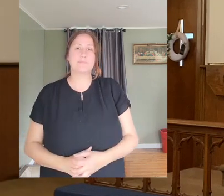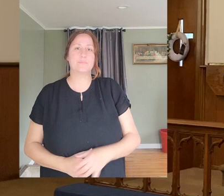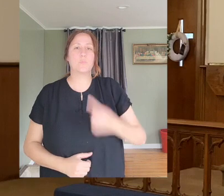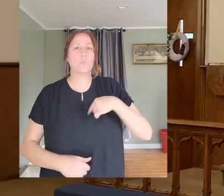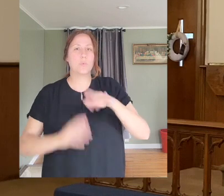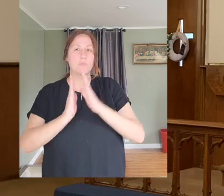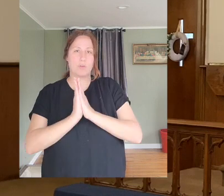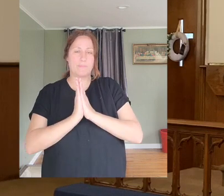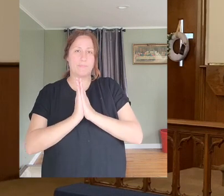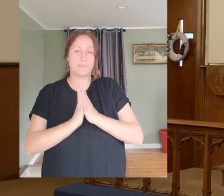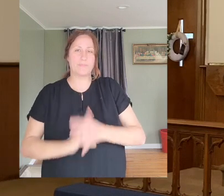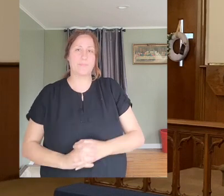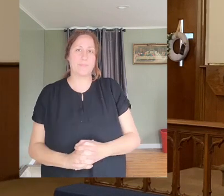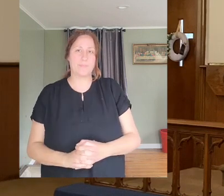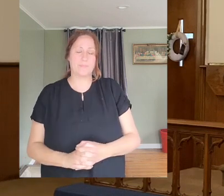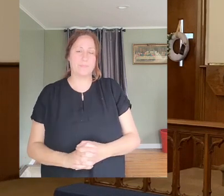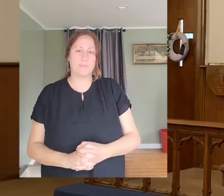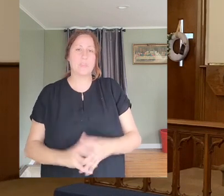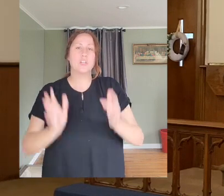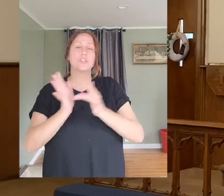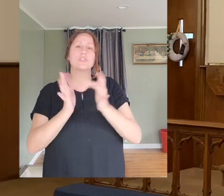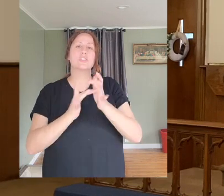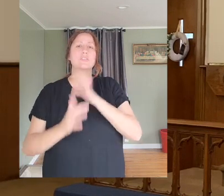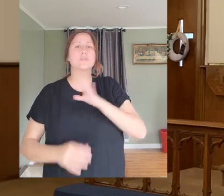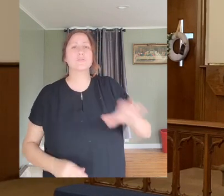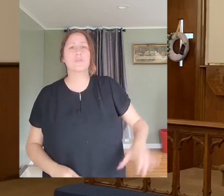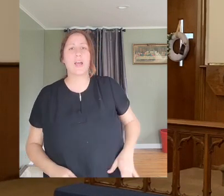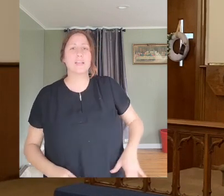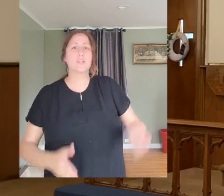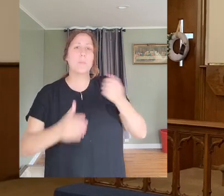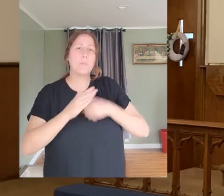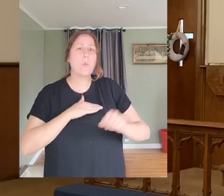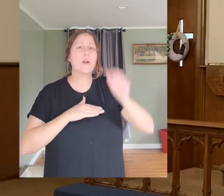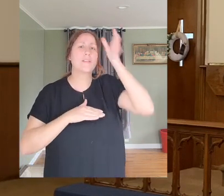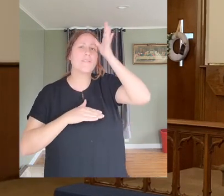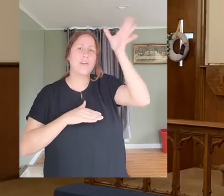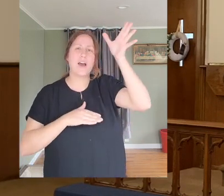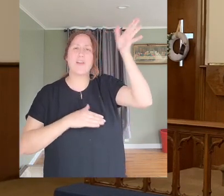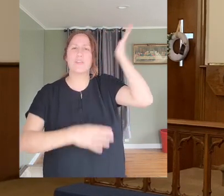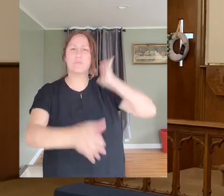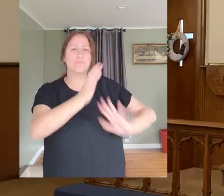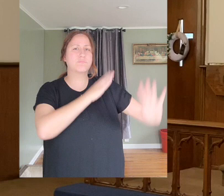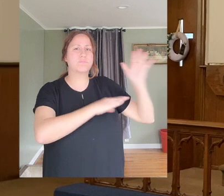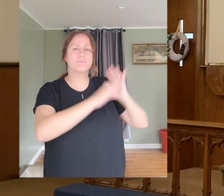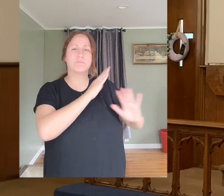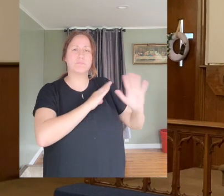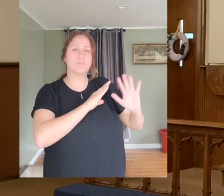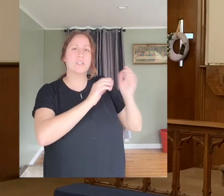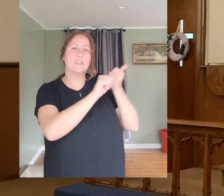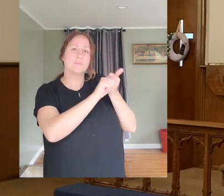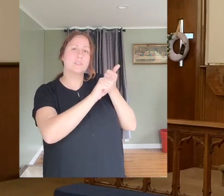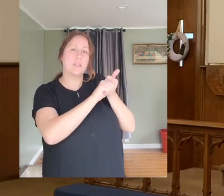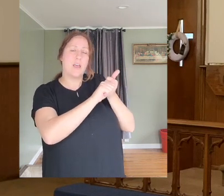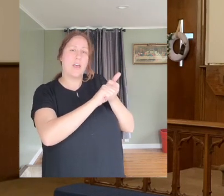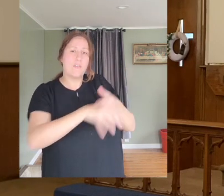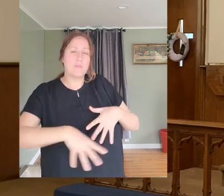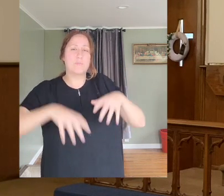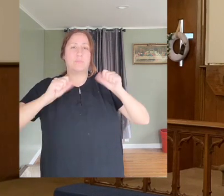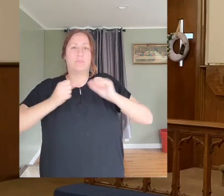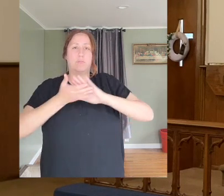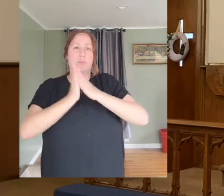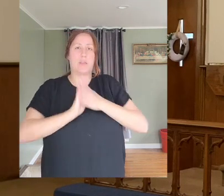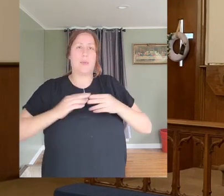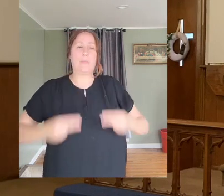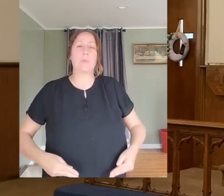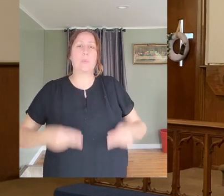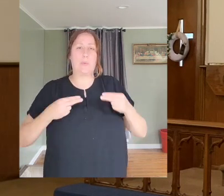We pray. Jesus Christ, born of the Father before all ages, who took upon yourself our humanity